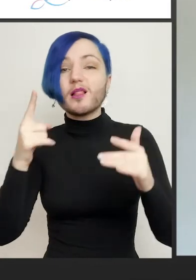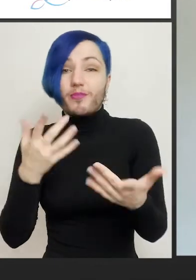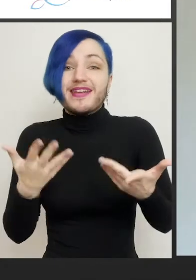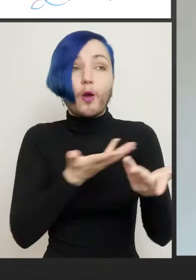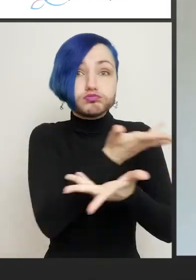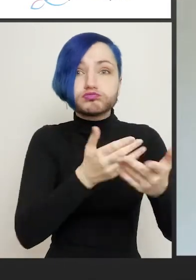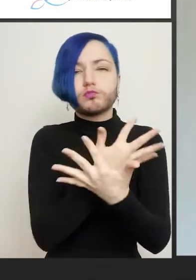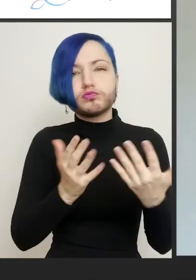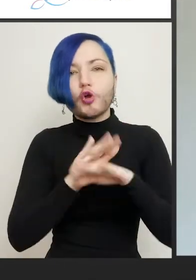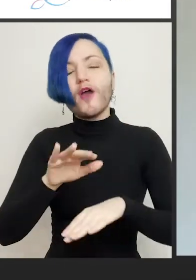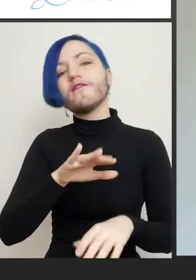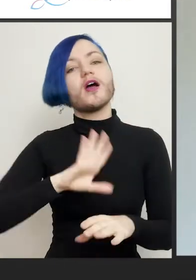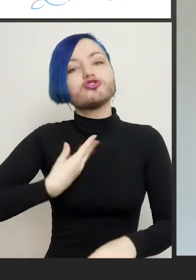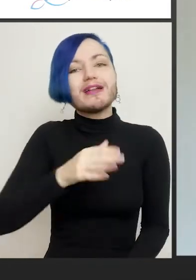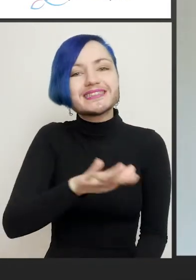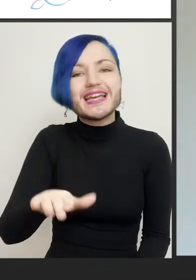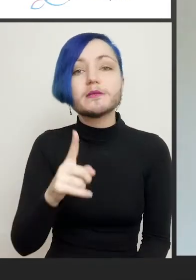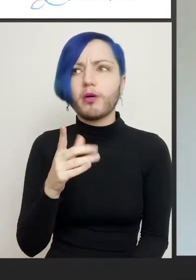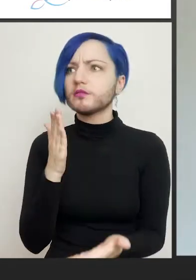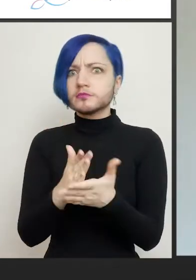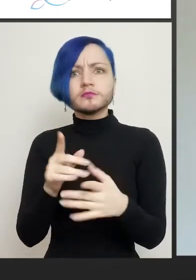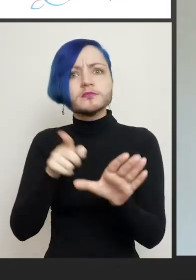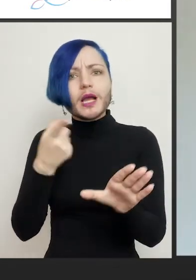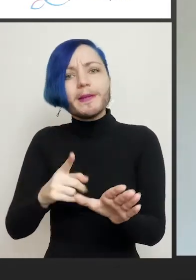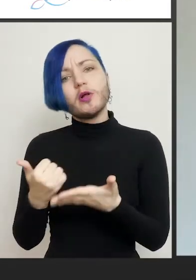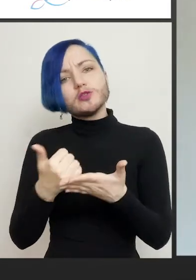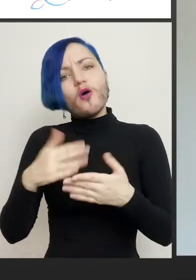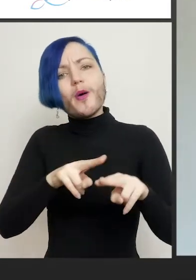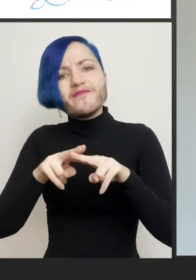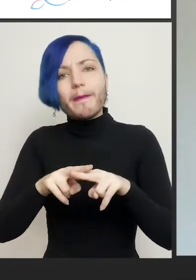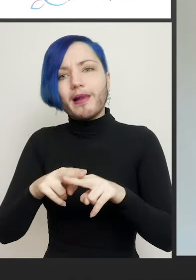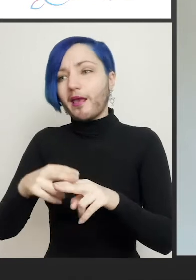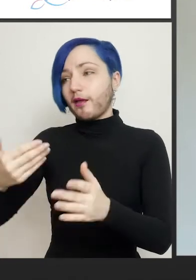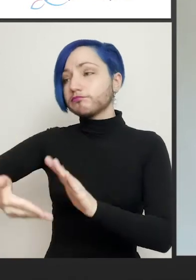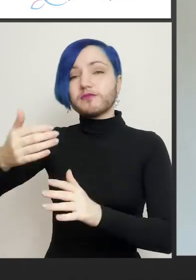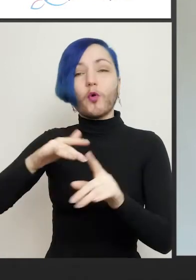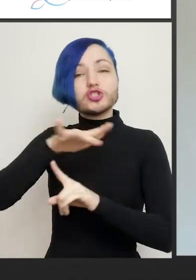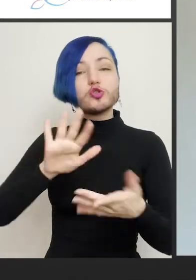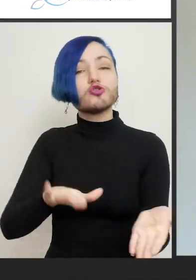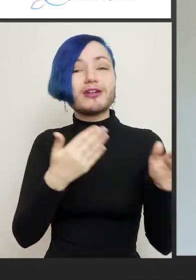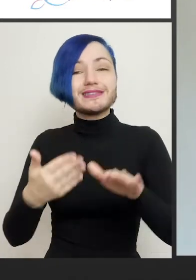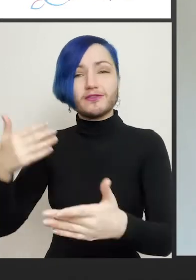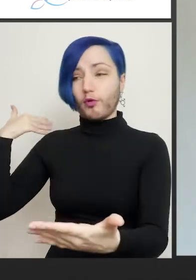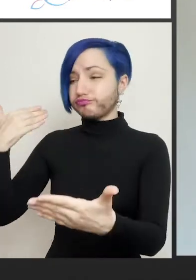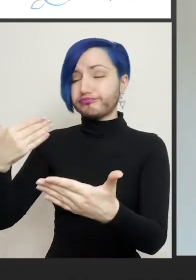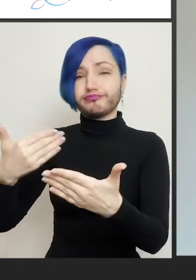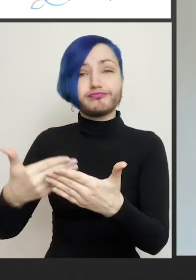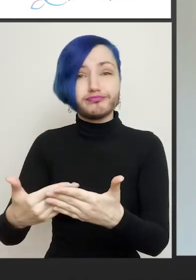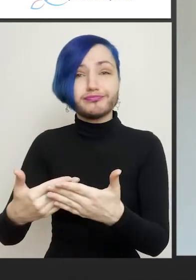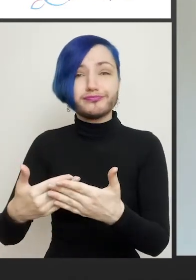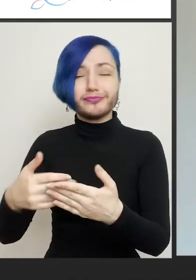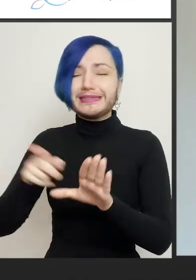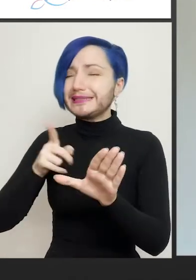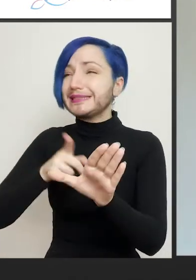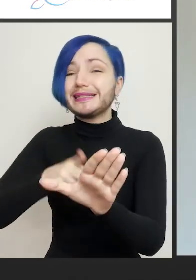kids at the moment, so actually there have been young people being supported by their families in a social transition for decades, or much longer than we think.